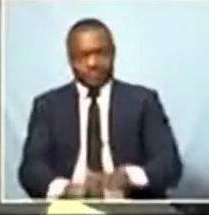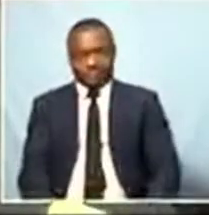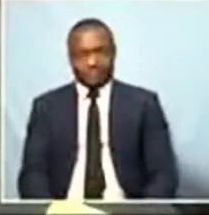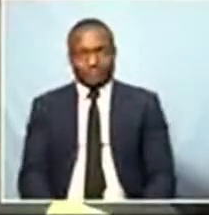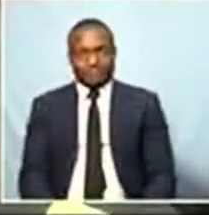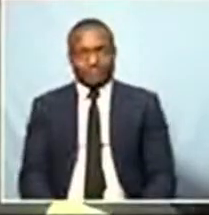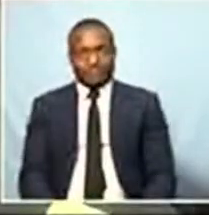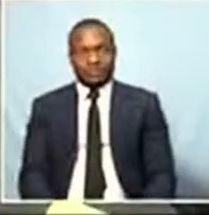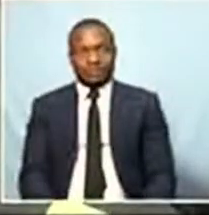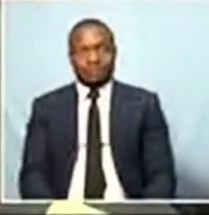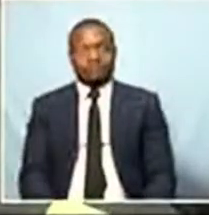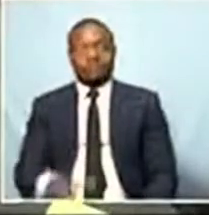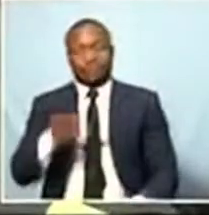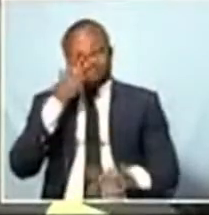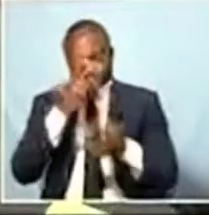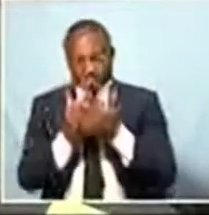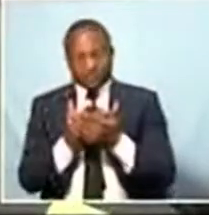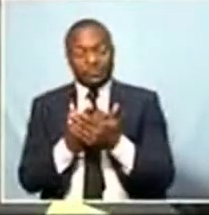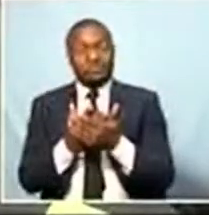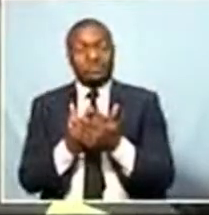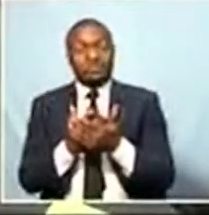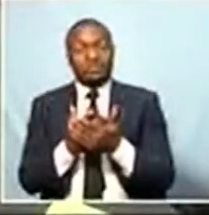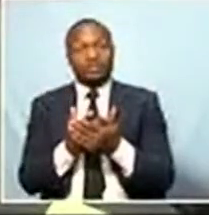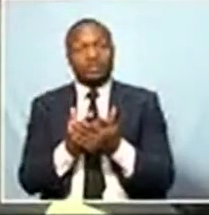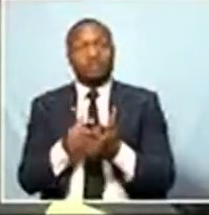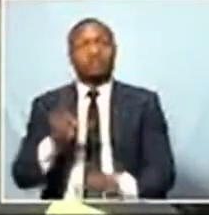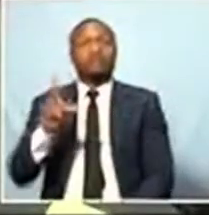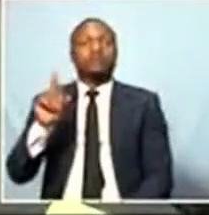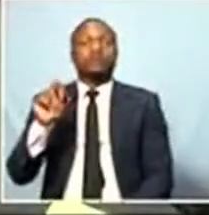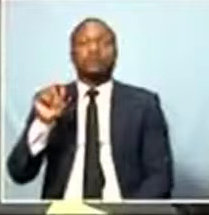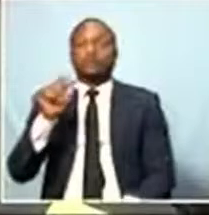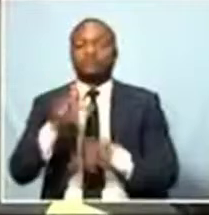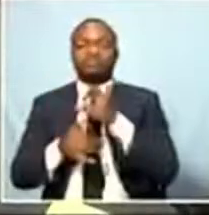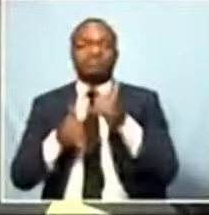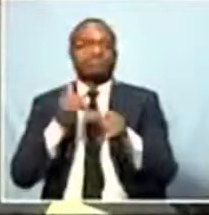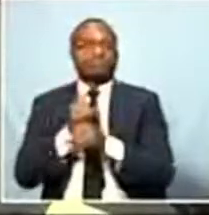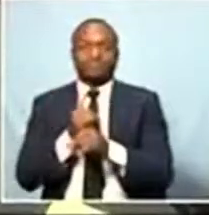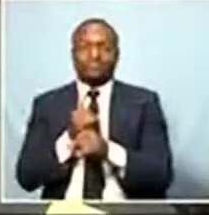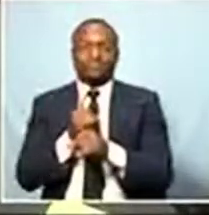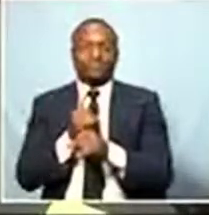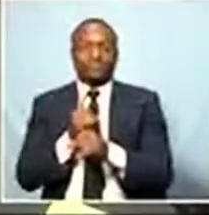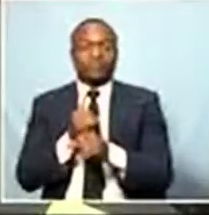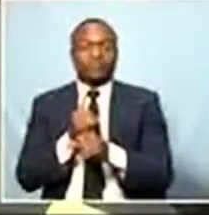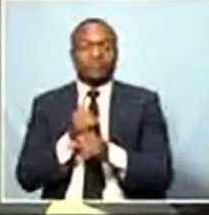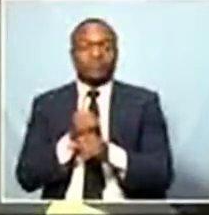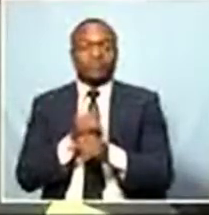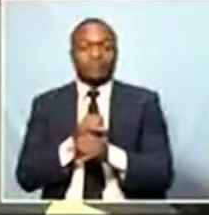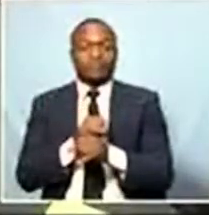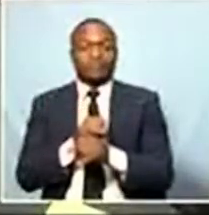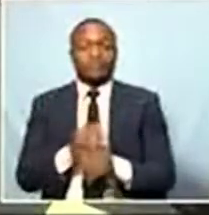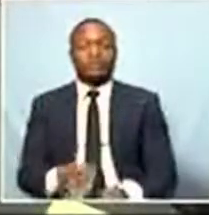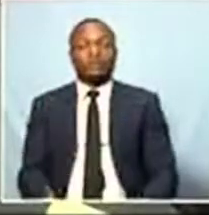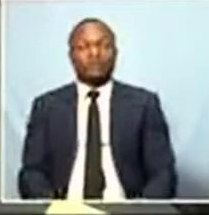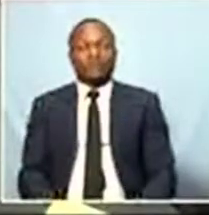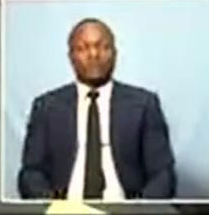Serving in the police service for 20 years without being recognition, despite the